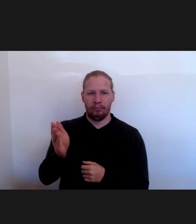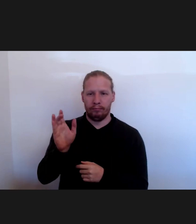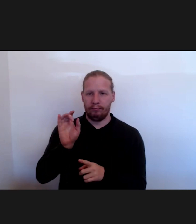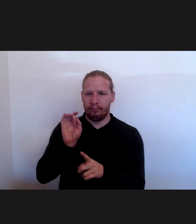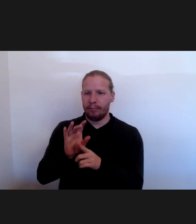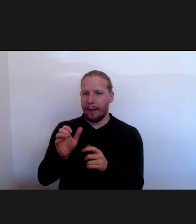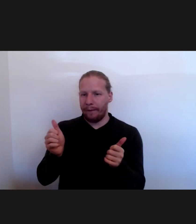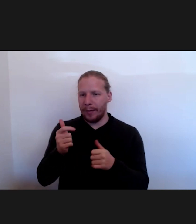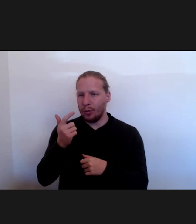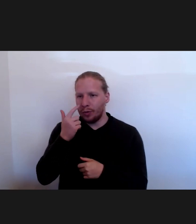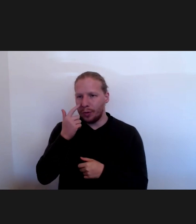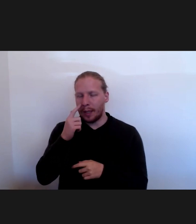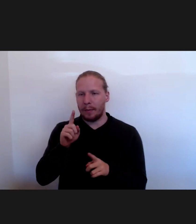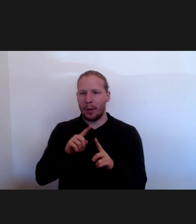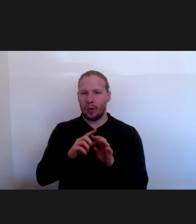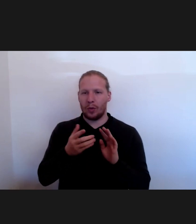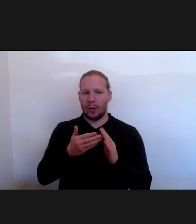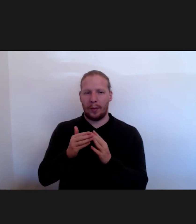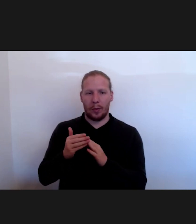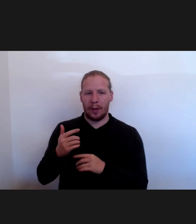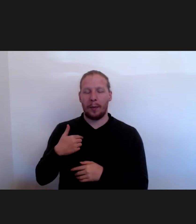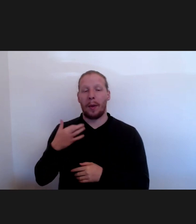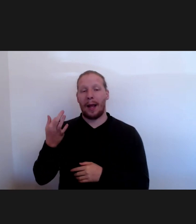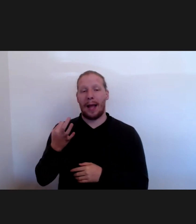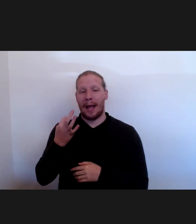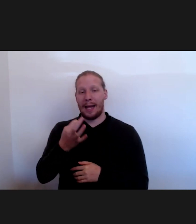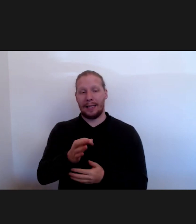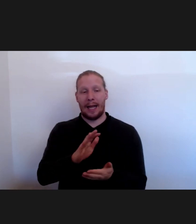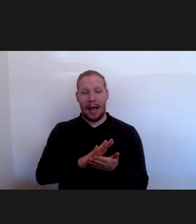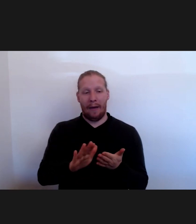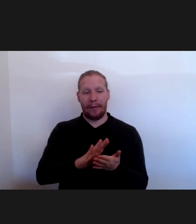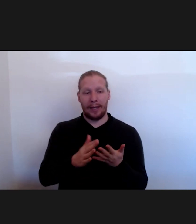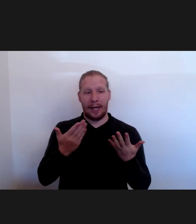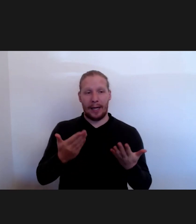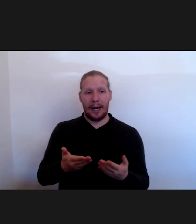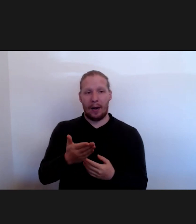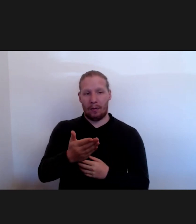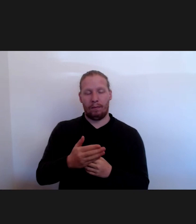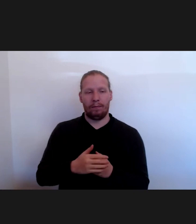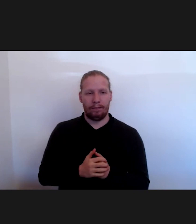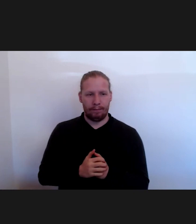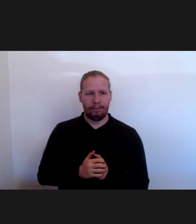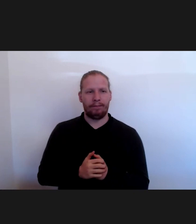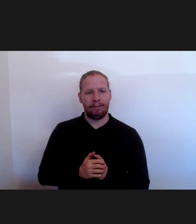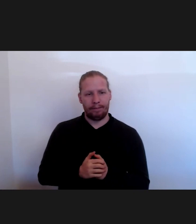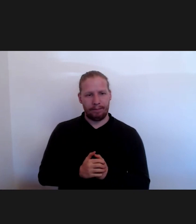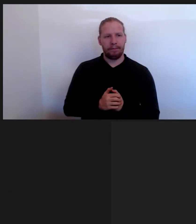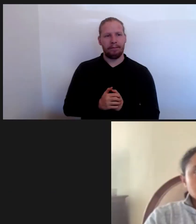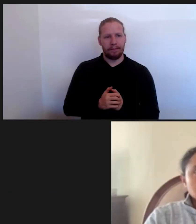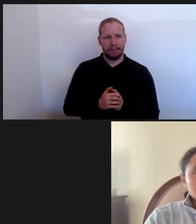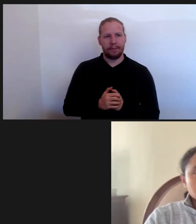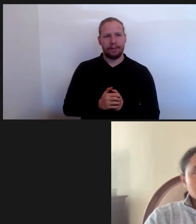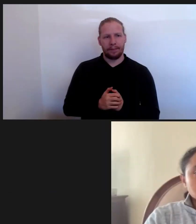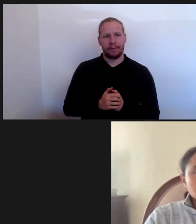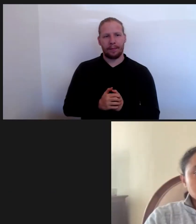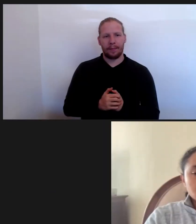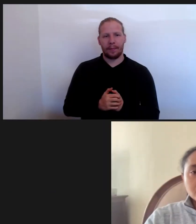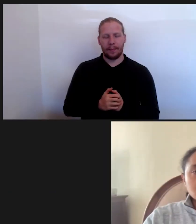communities they have seen. Hafsa, I will come back to you now. I'm coming to you now. What do you